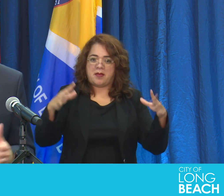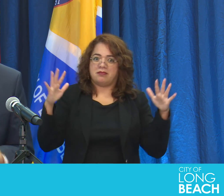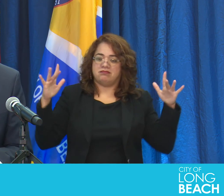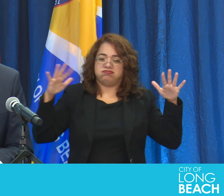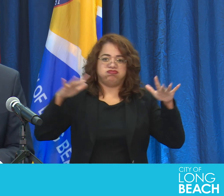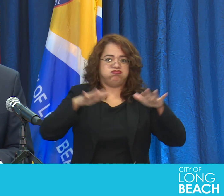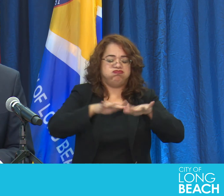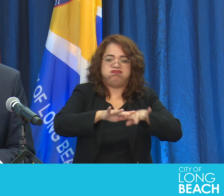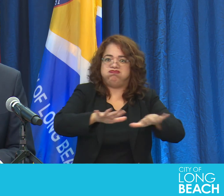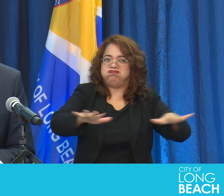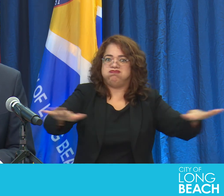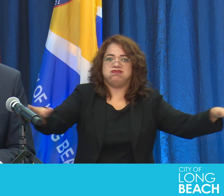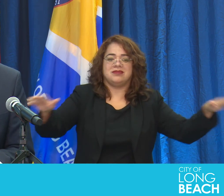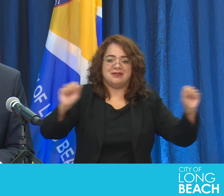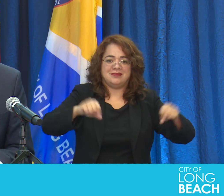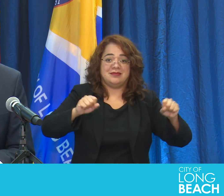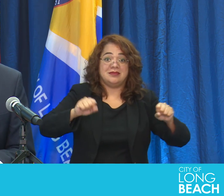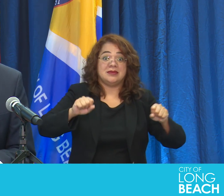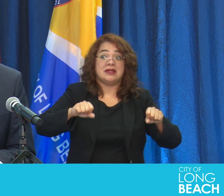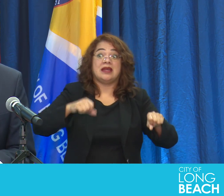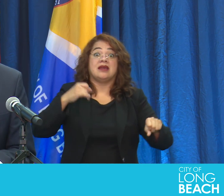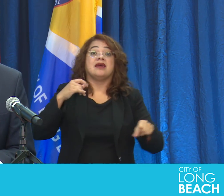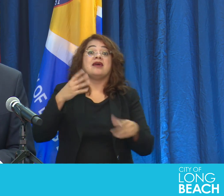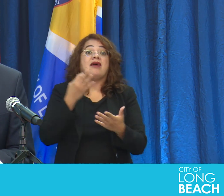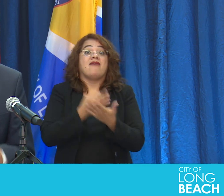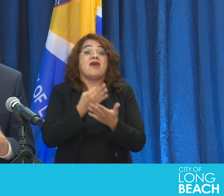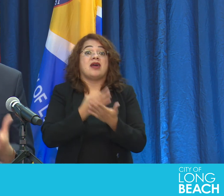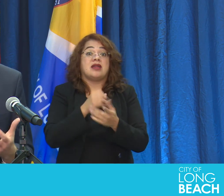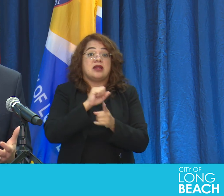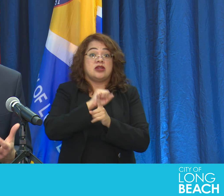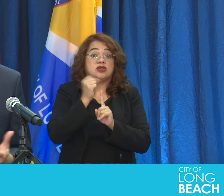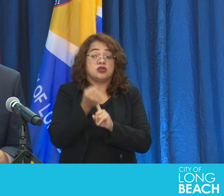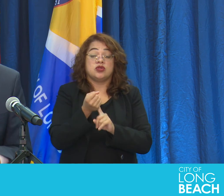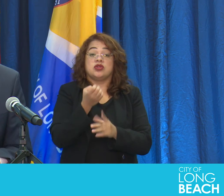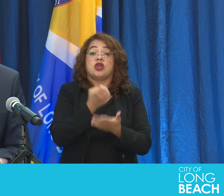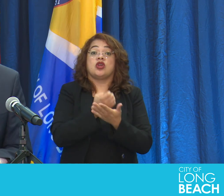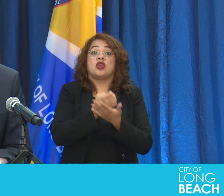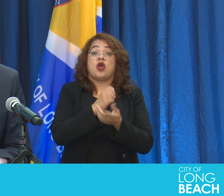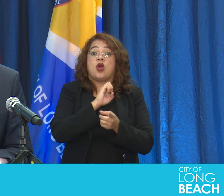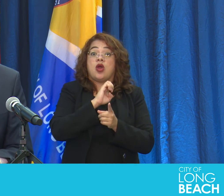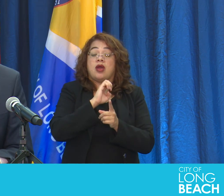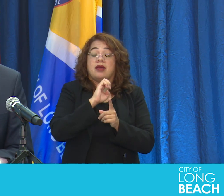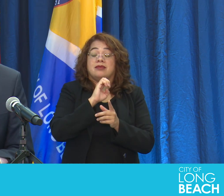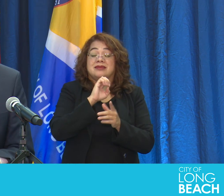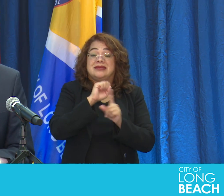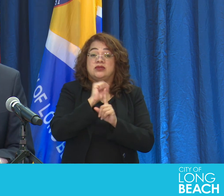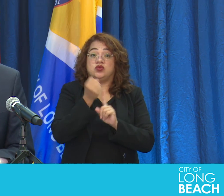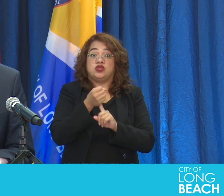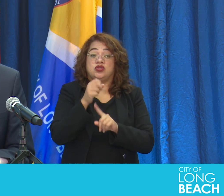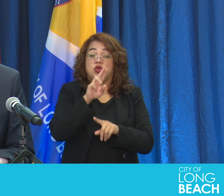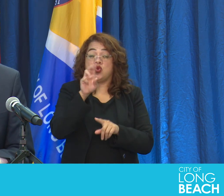a while, but it certainly could get worse if the financial situation and the economic situation nationally gets worse.